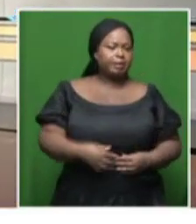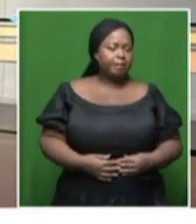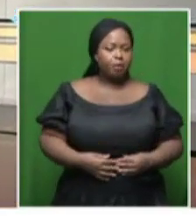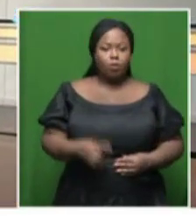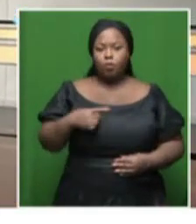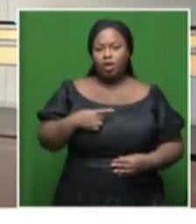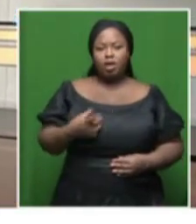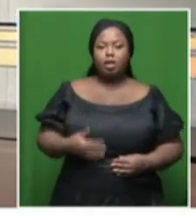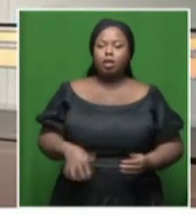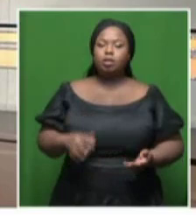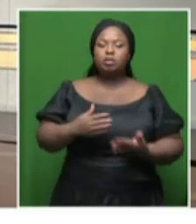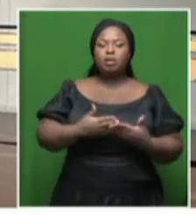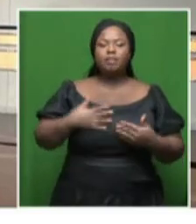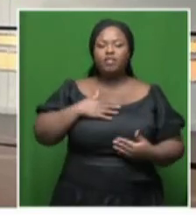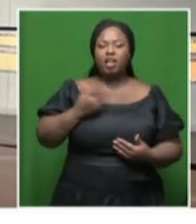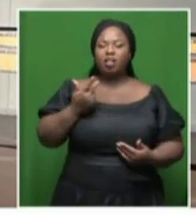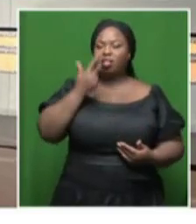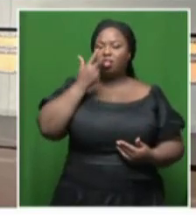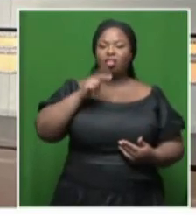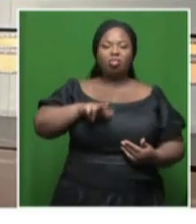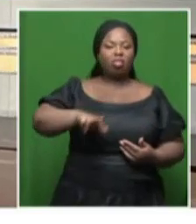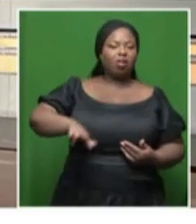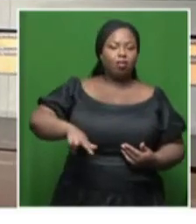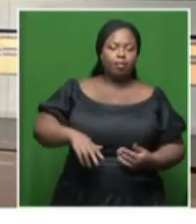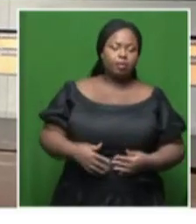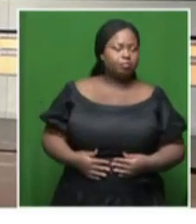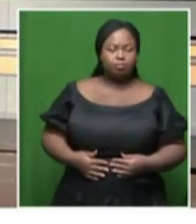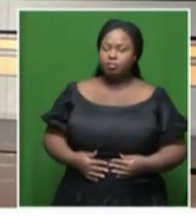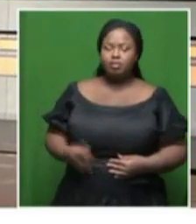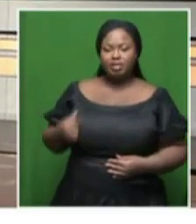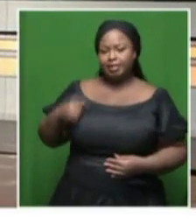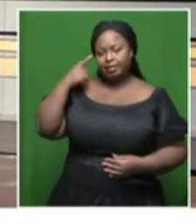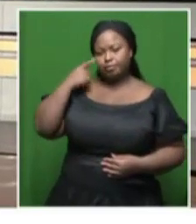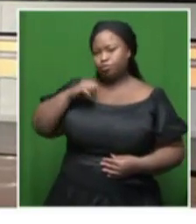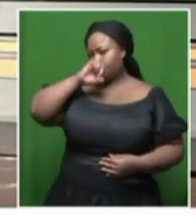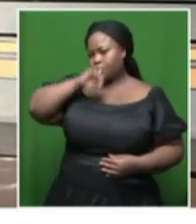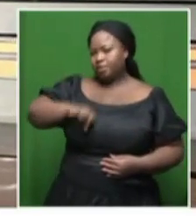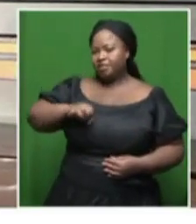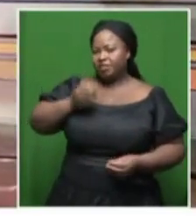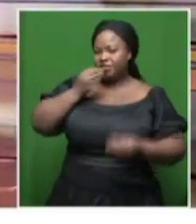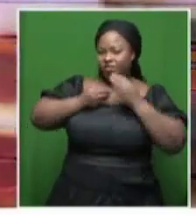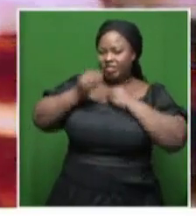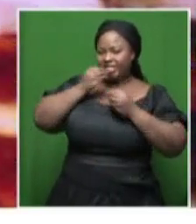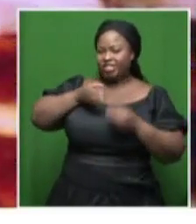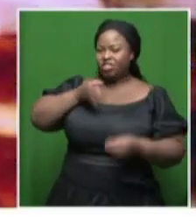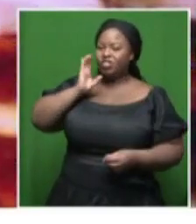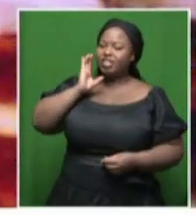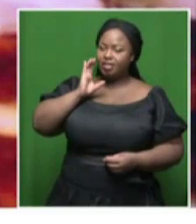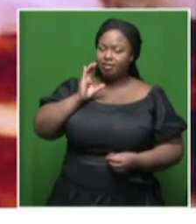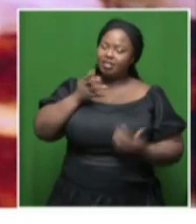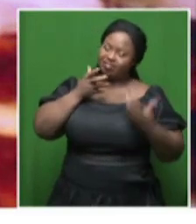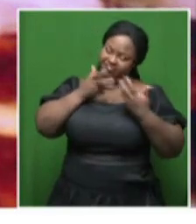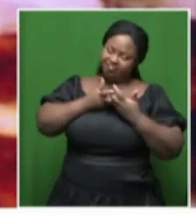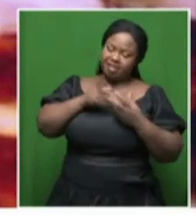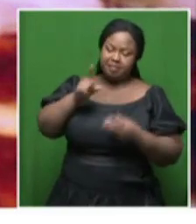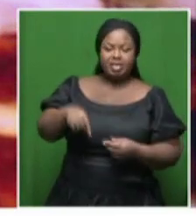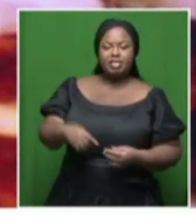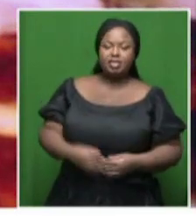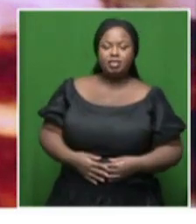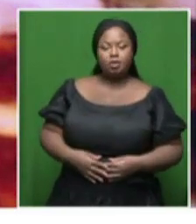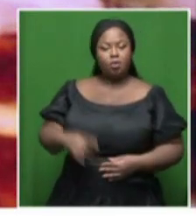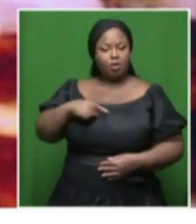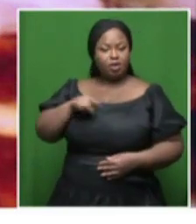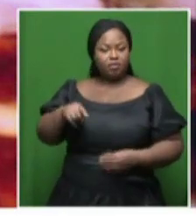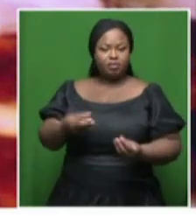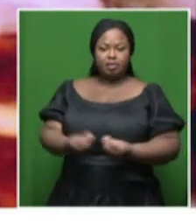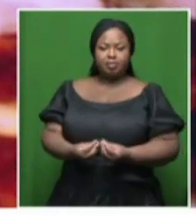well, so that you don't leave anybody out? Yeah, I think it's people, they love to eat and drink, so, you know, we have to cater for that, and having